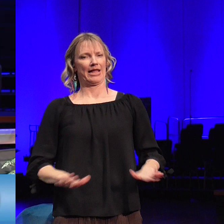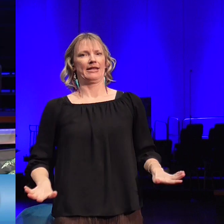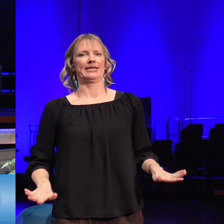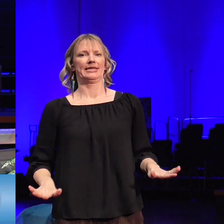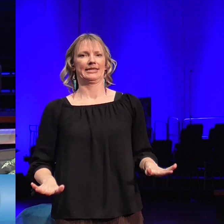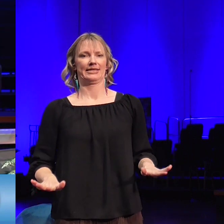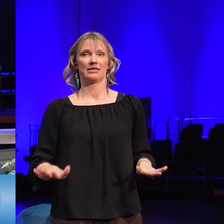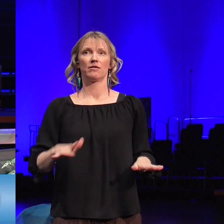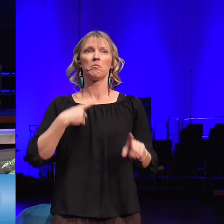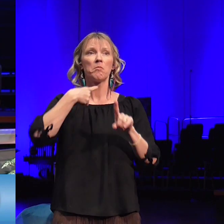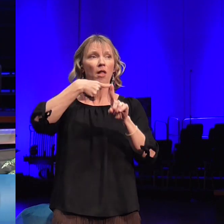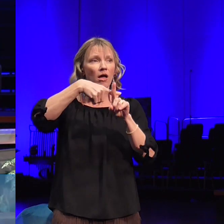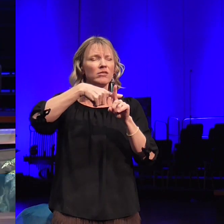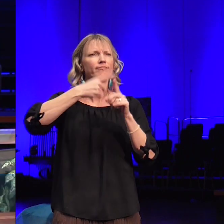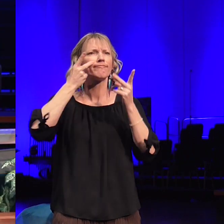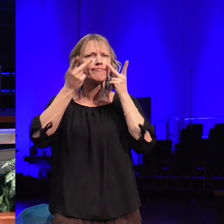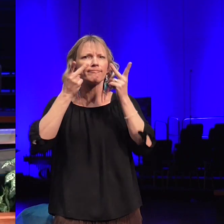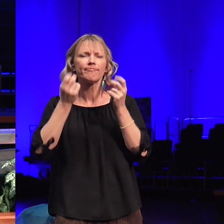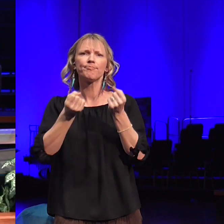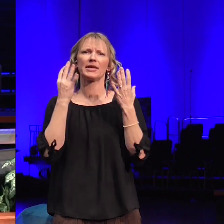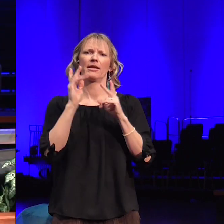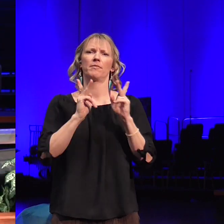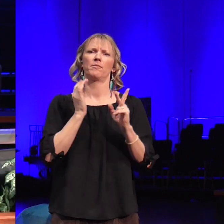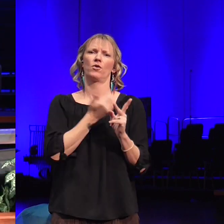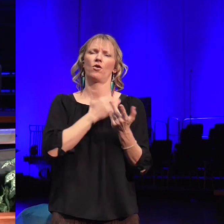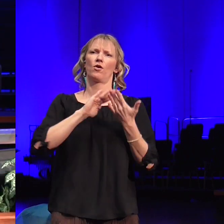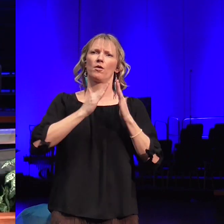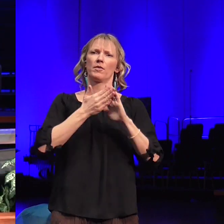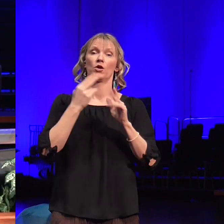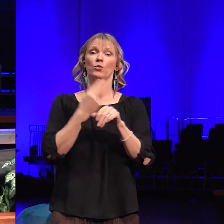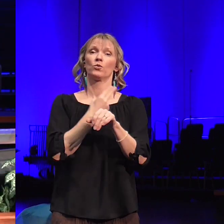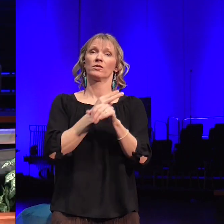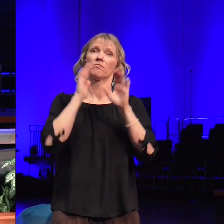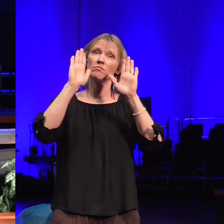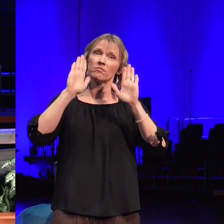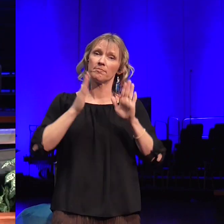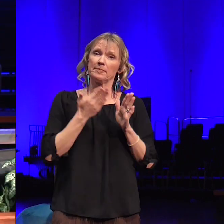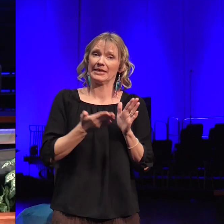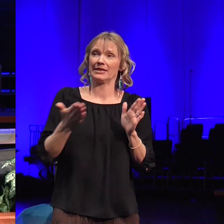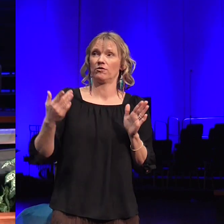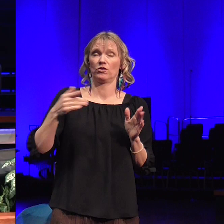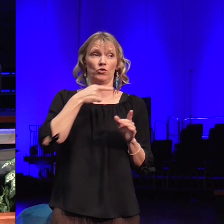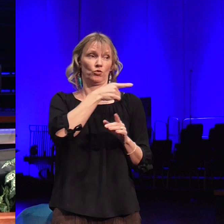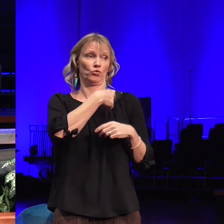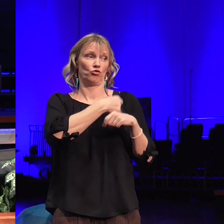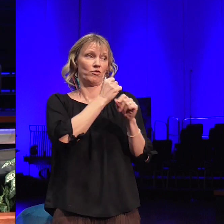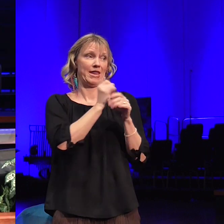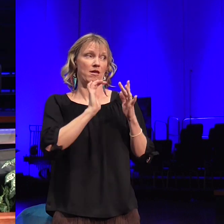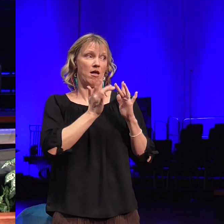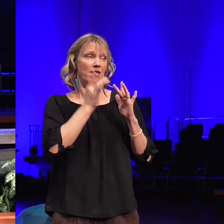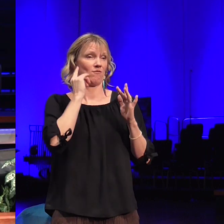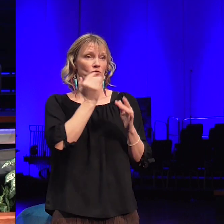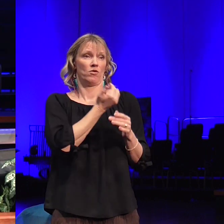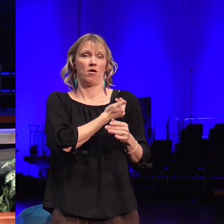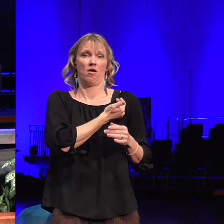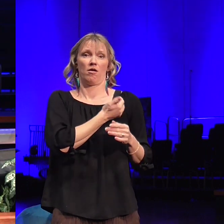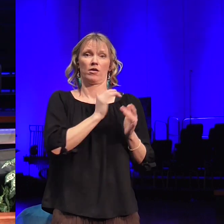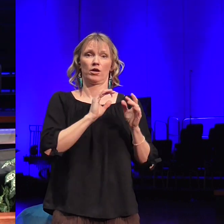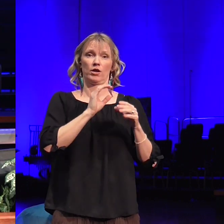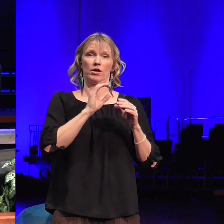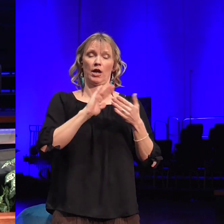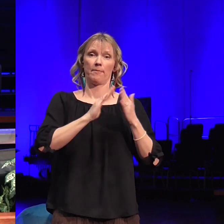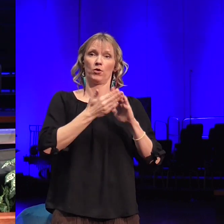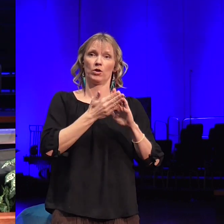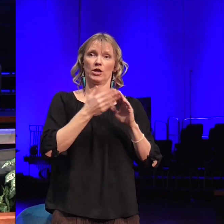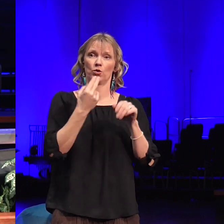to also watch many people in our community using the great materials that you created online for our community to use. So we